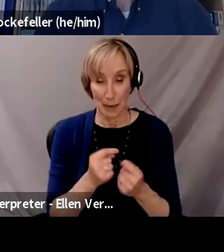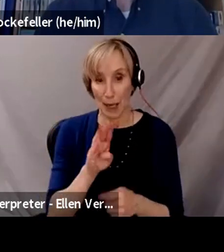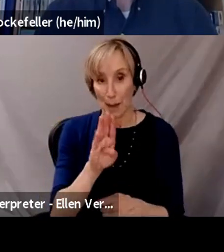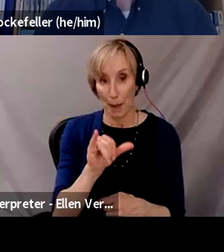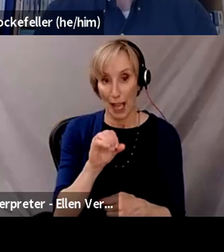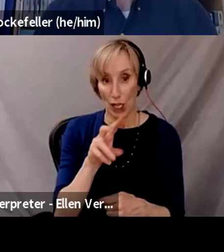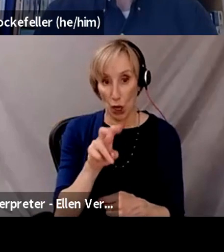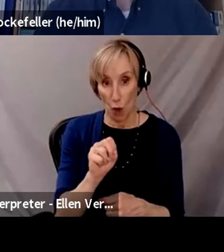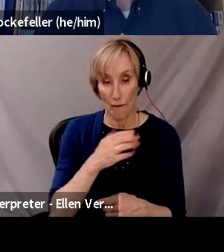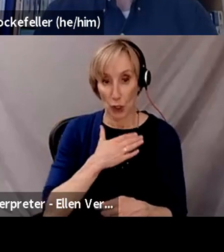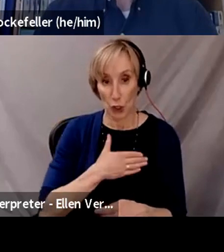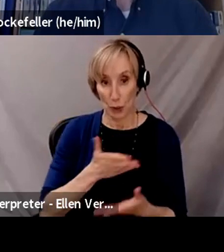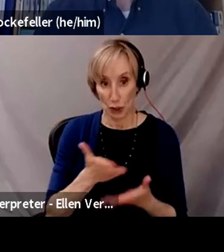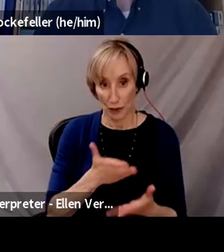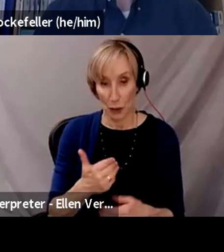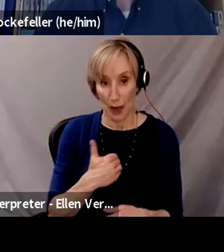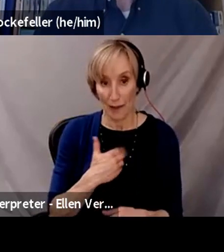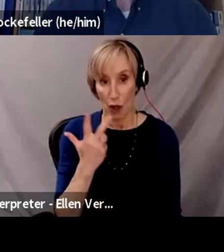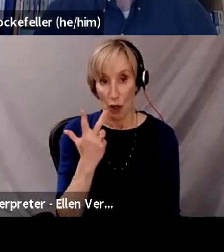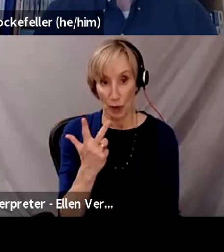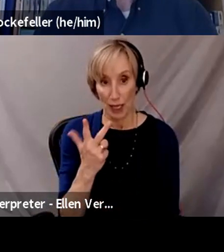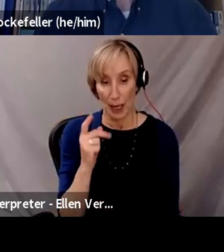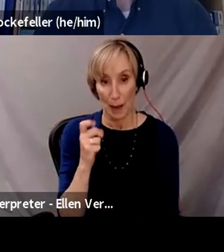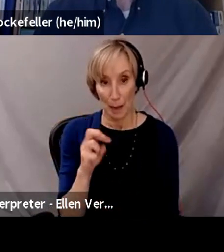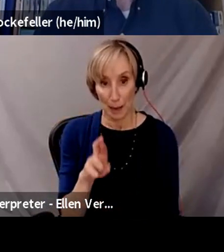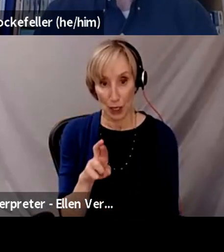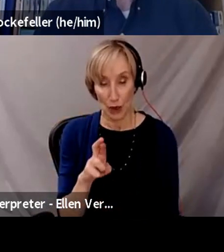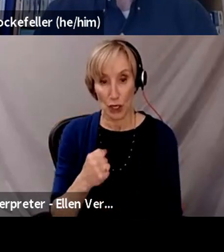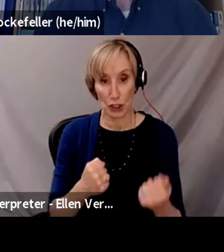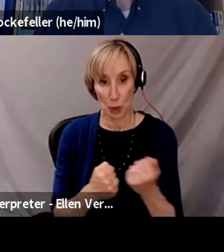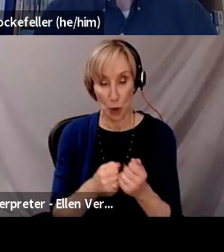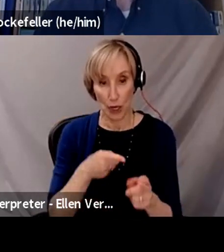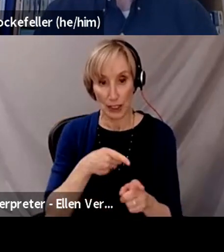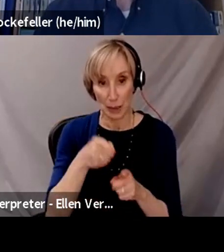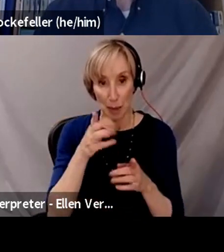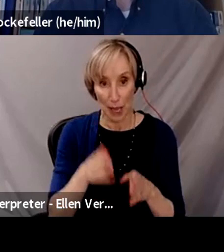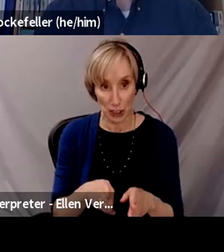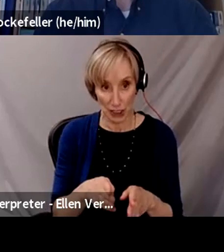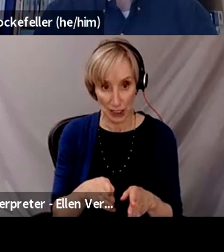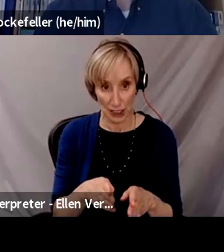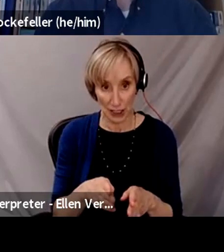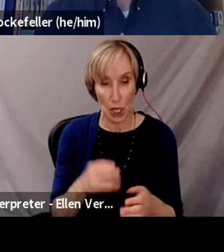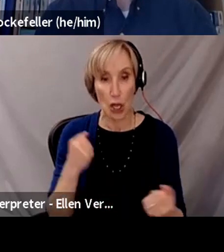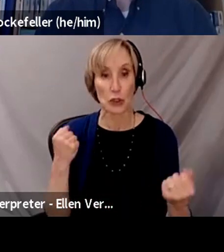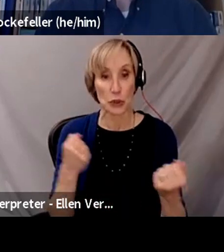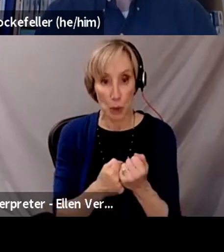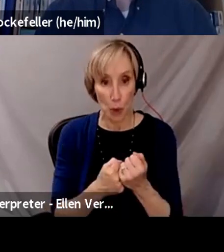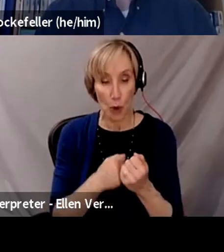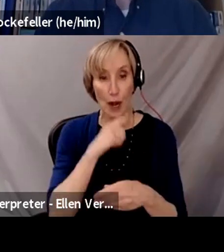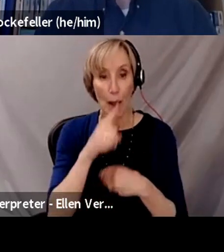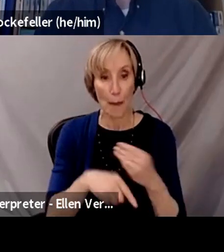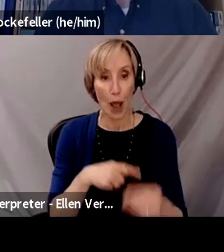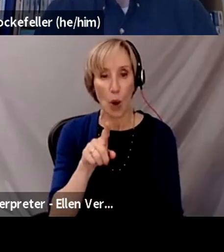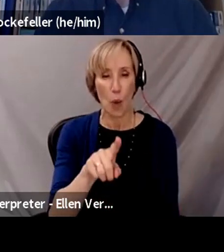we get 3 peer support specialists to support about 120 people who